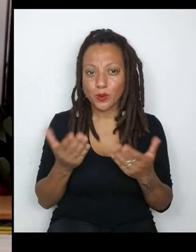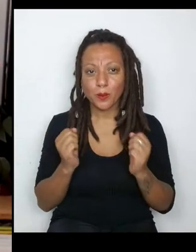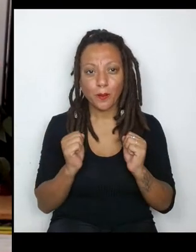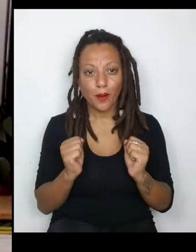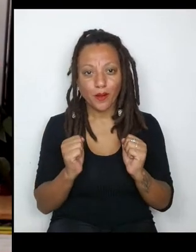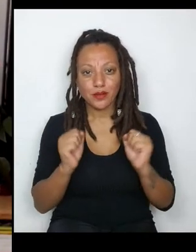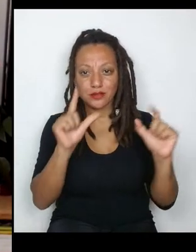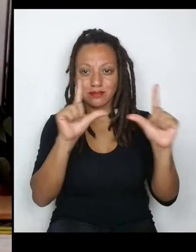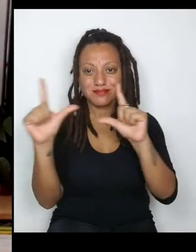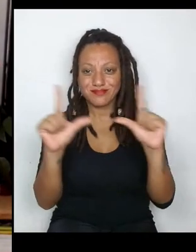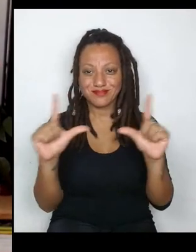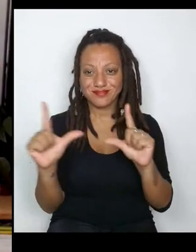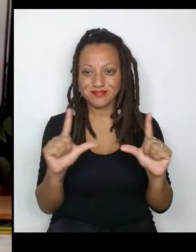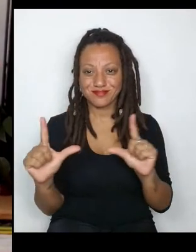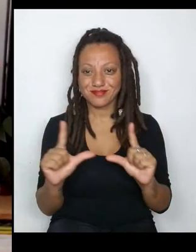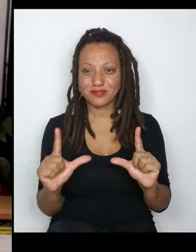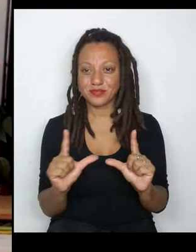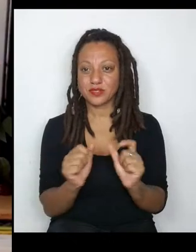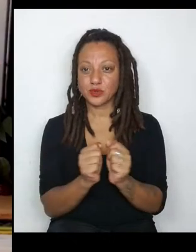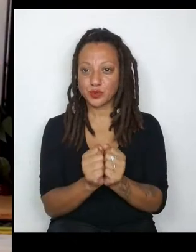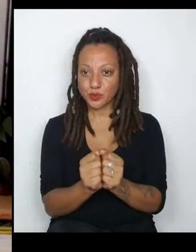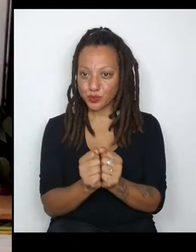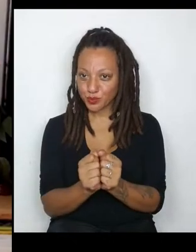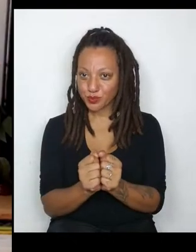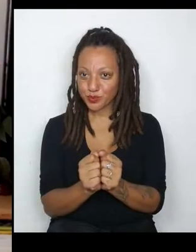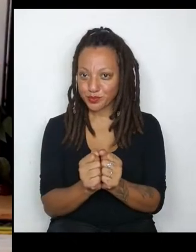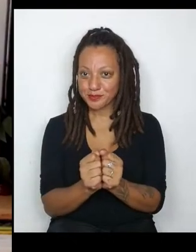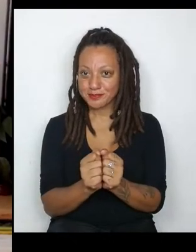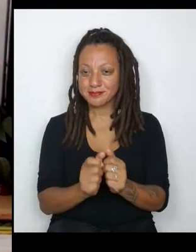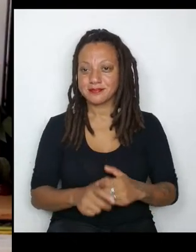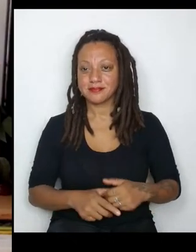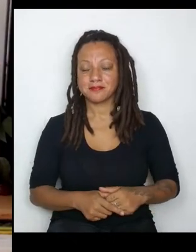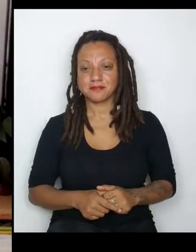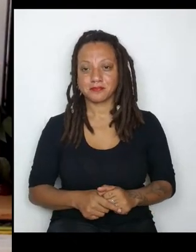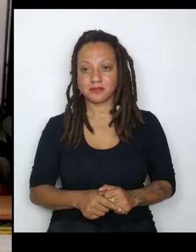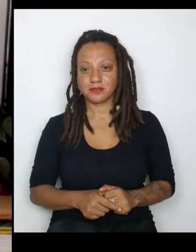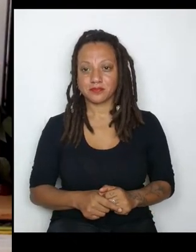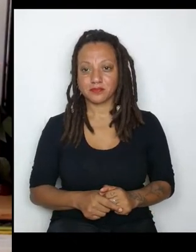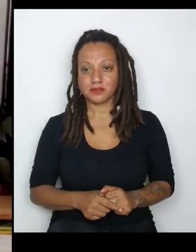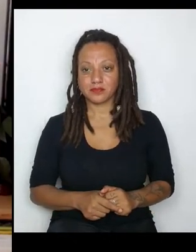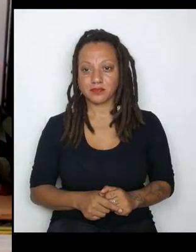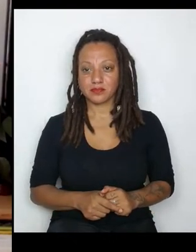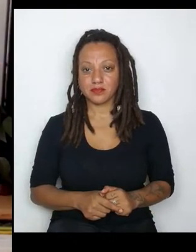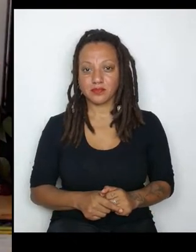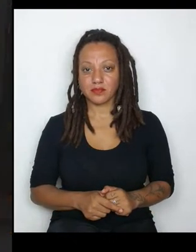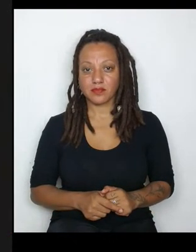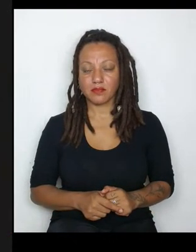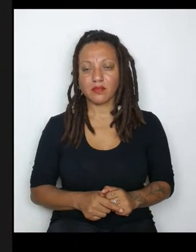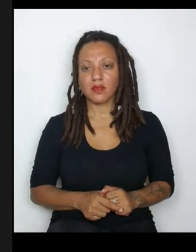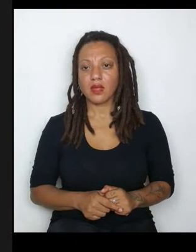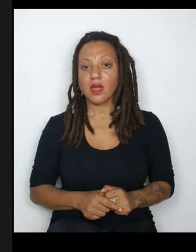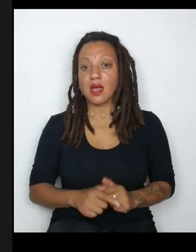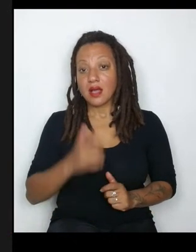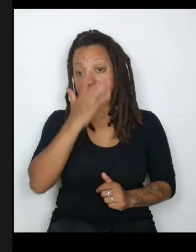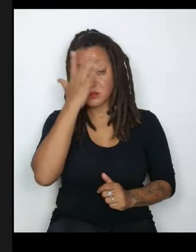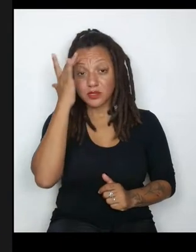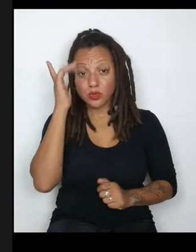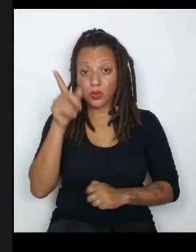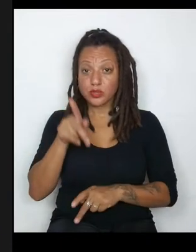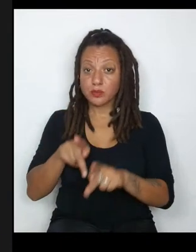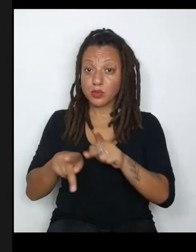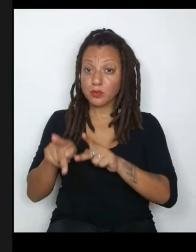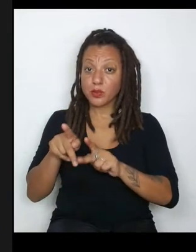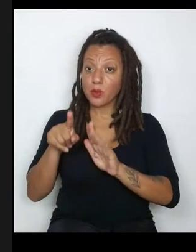speakers to open their cameras so that we can all participate i